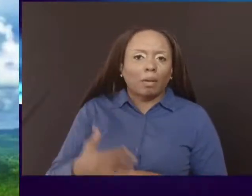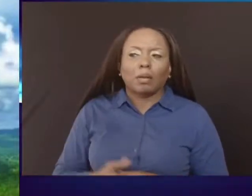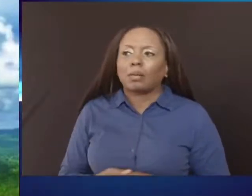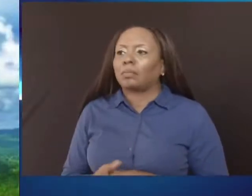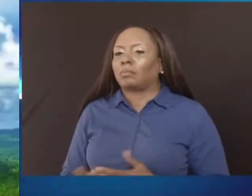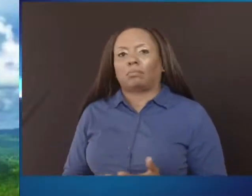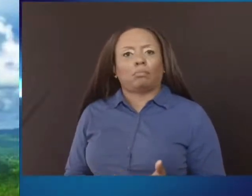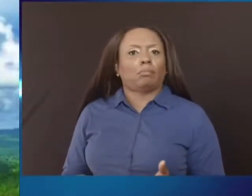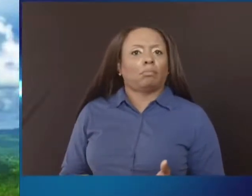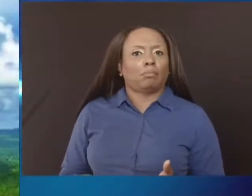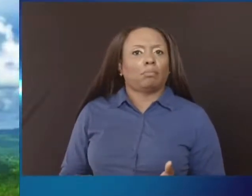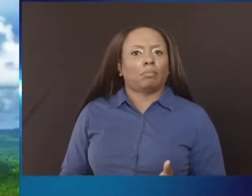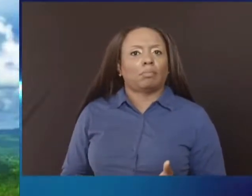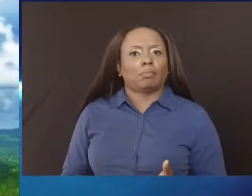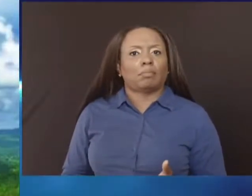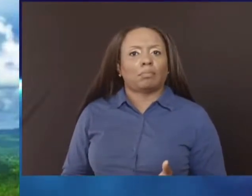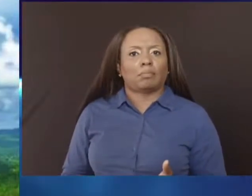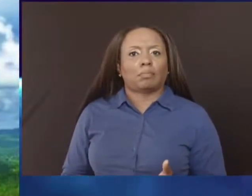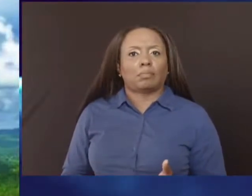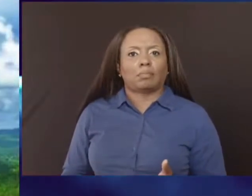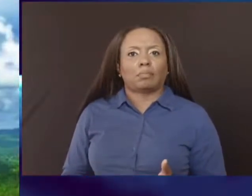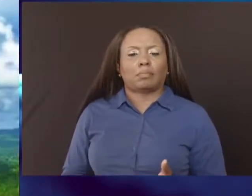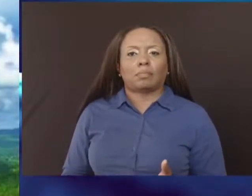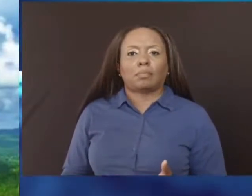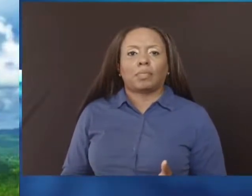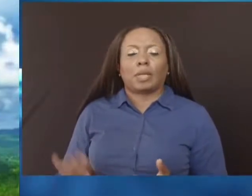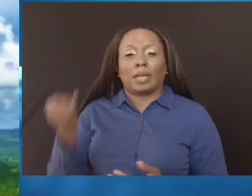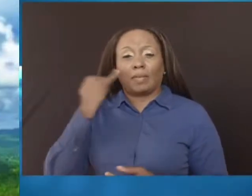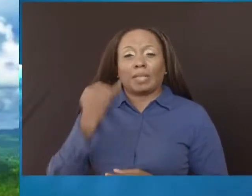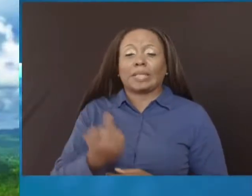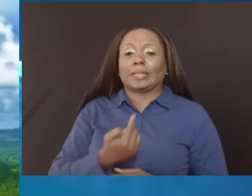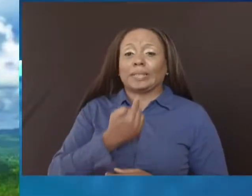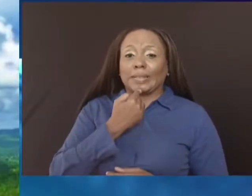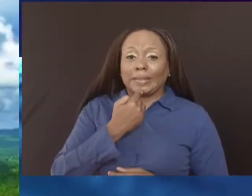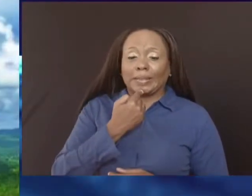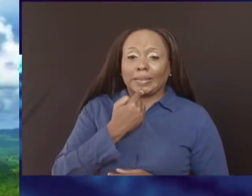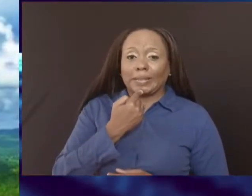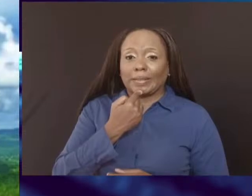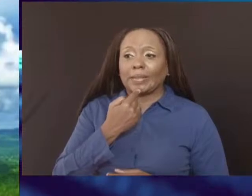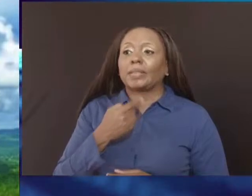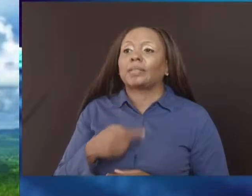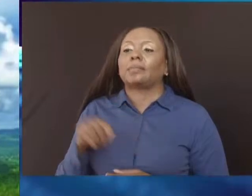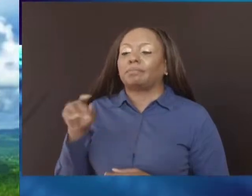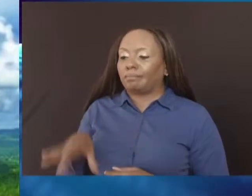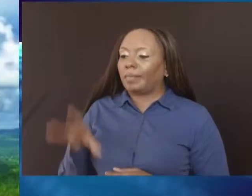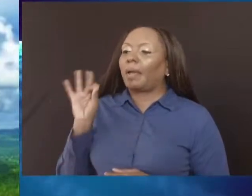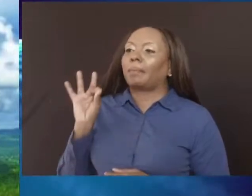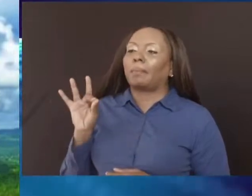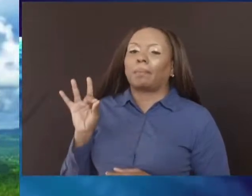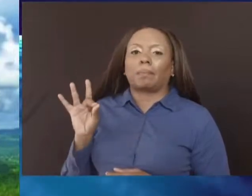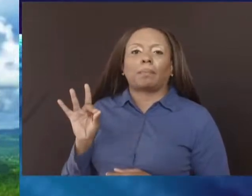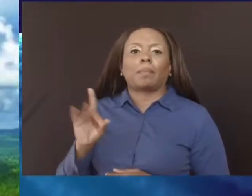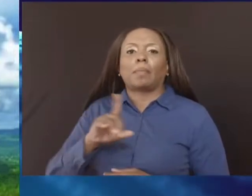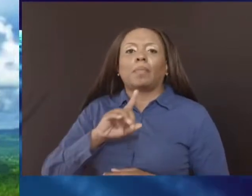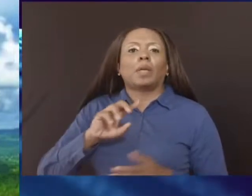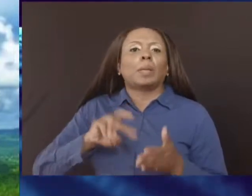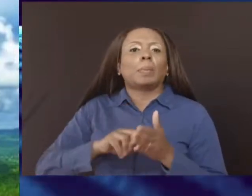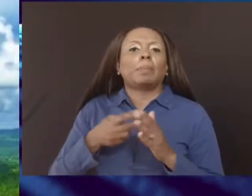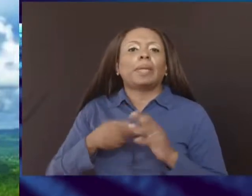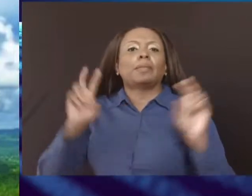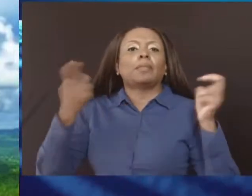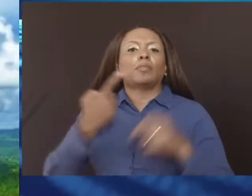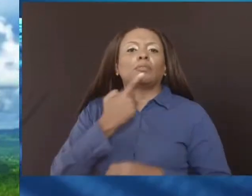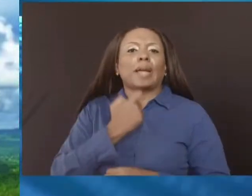there's no delay. They can see immediately those persons who are flagged as red or urgent, and